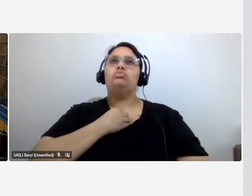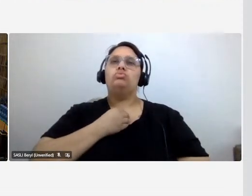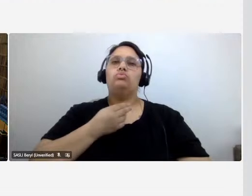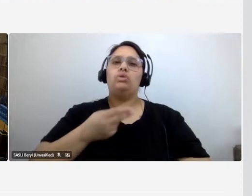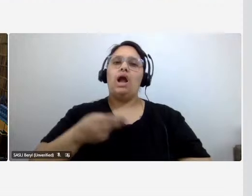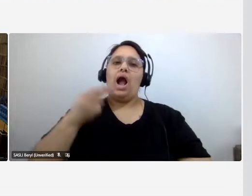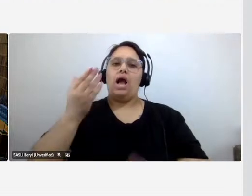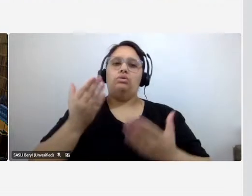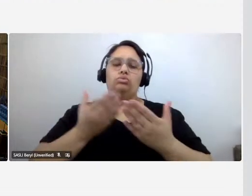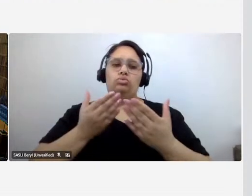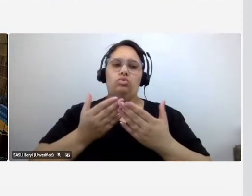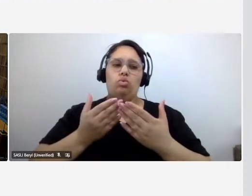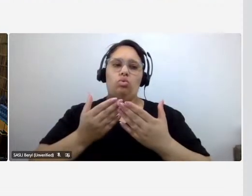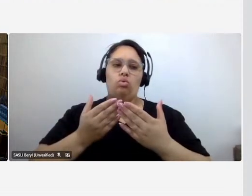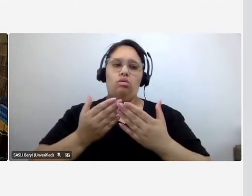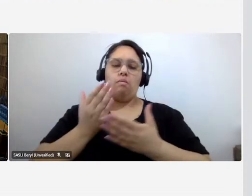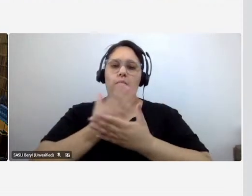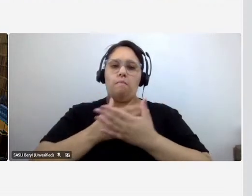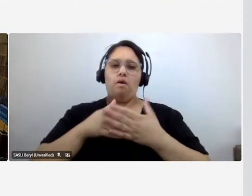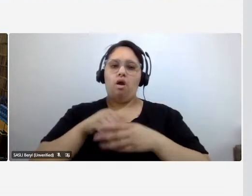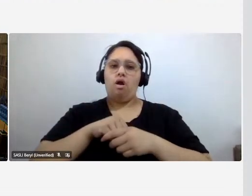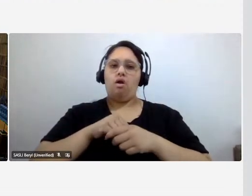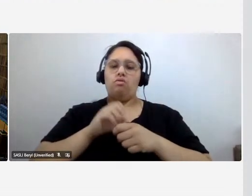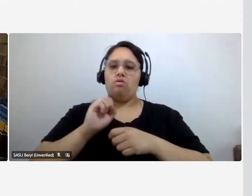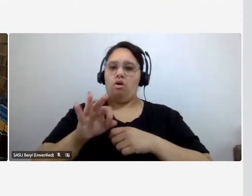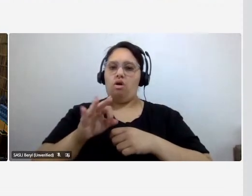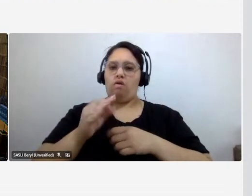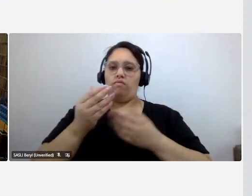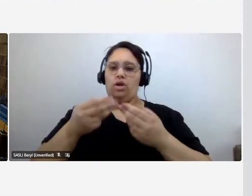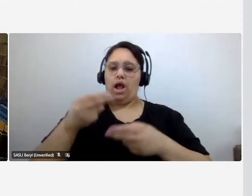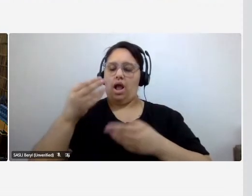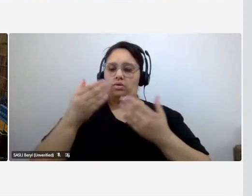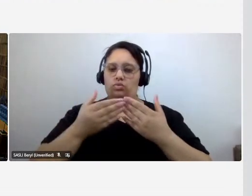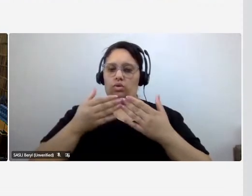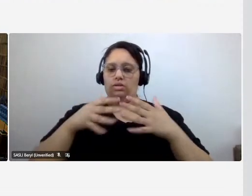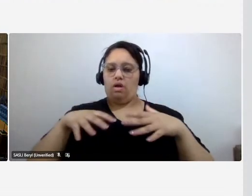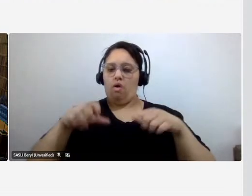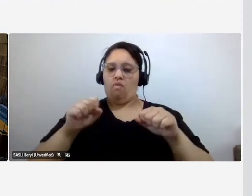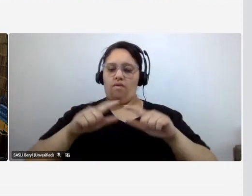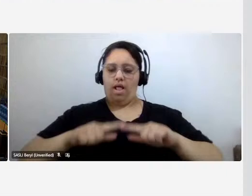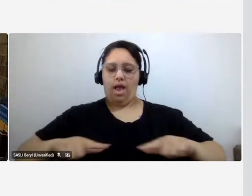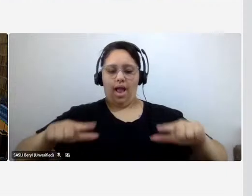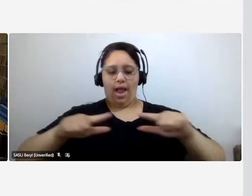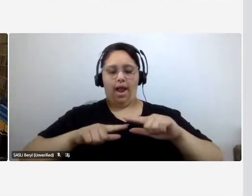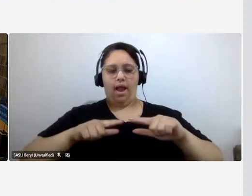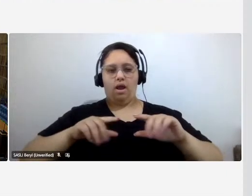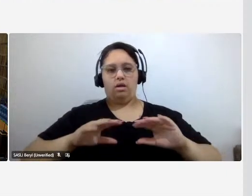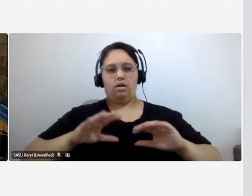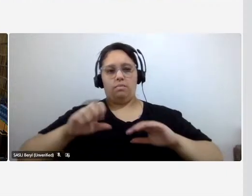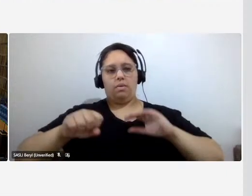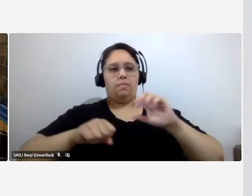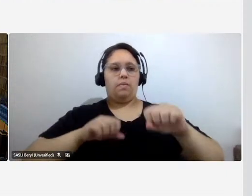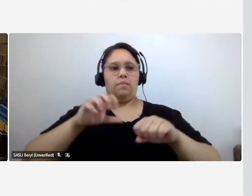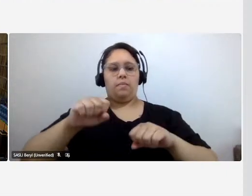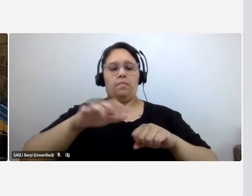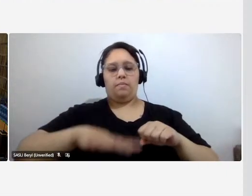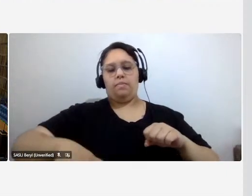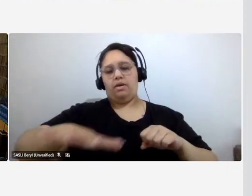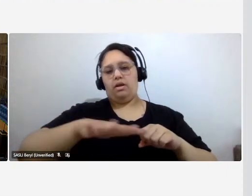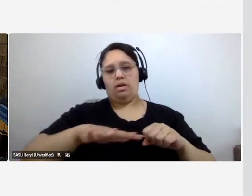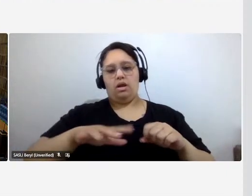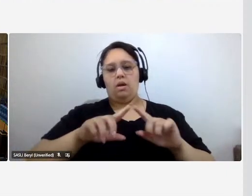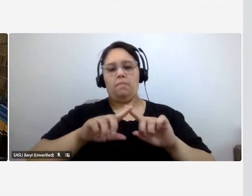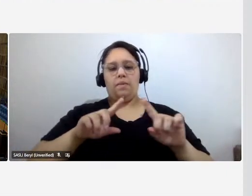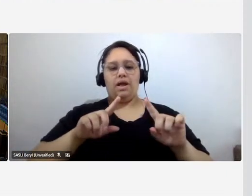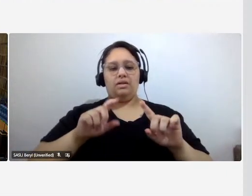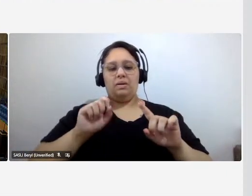Part of the land of the school have been taken over by land invaders in this instance. Yet that